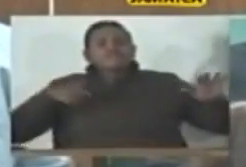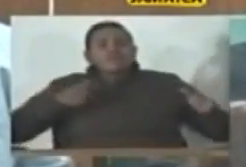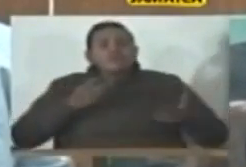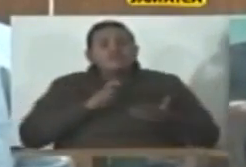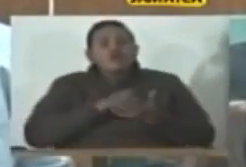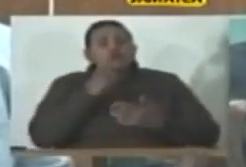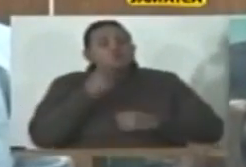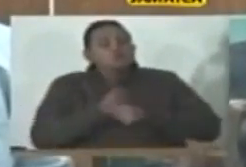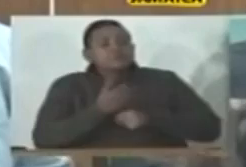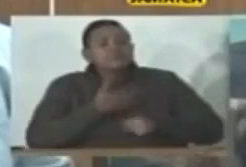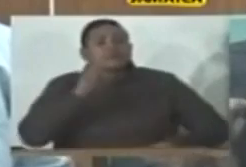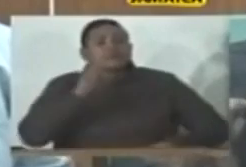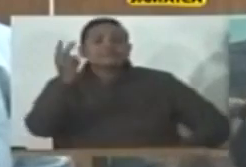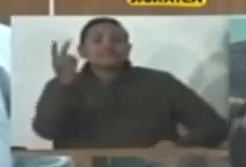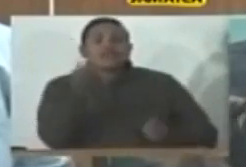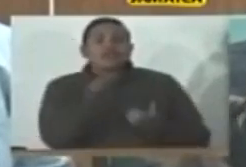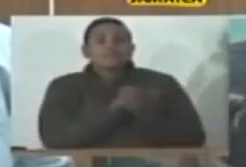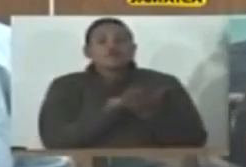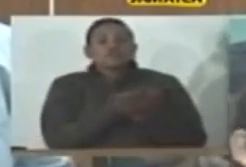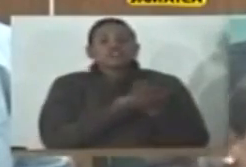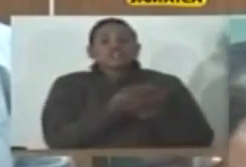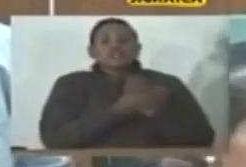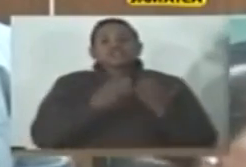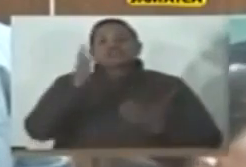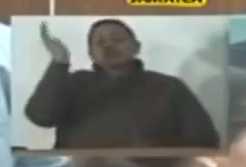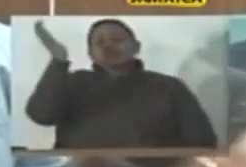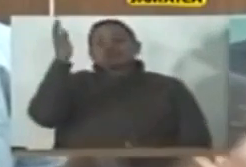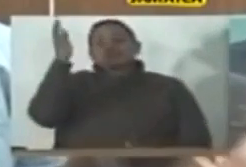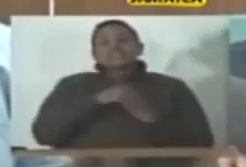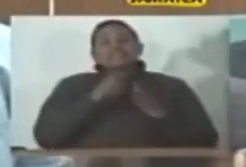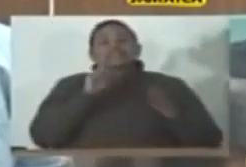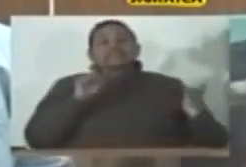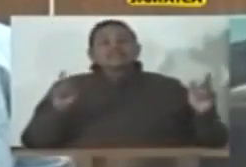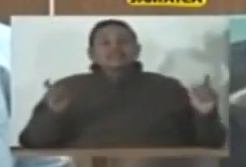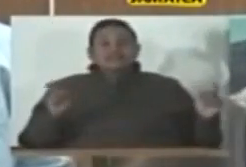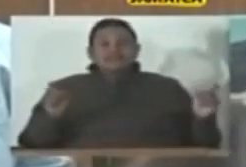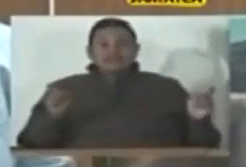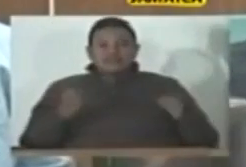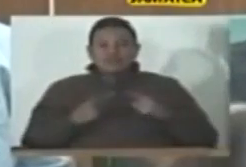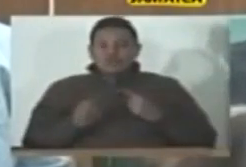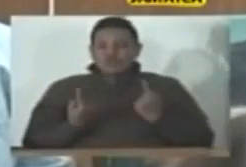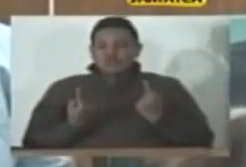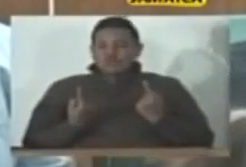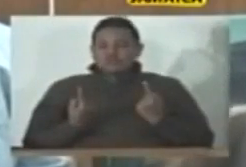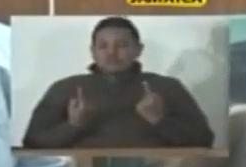the capacity as Shadow Minister of Finance and Planning.